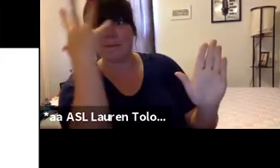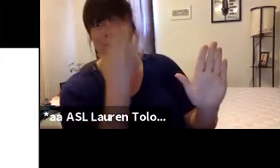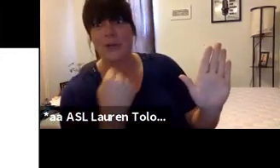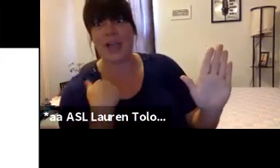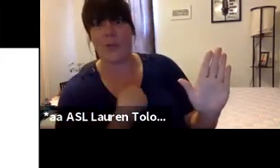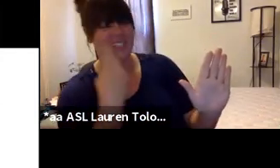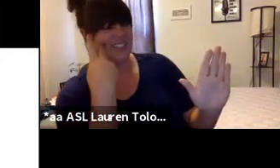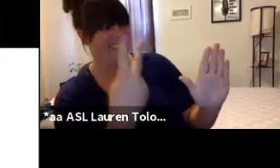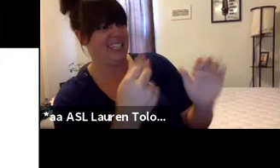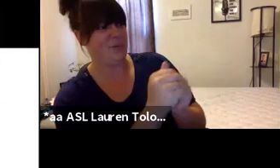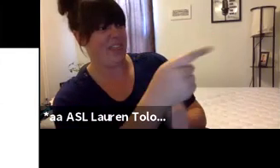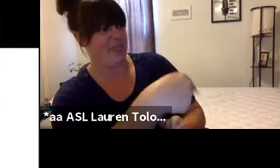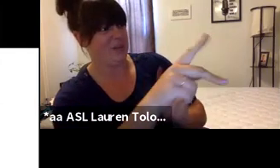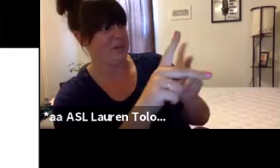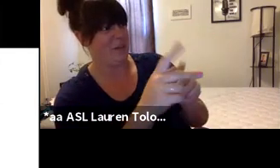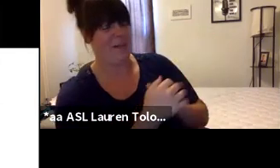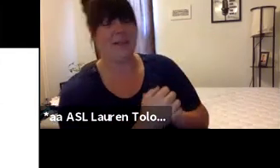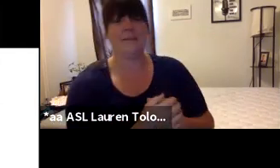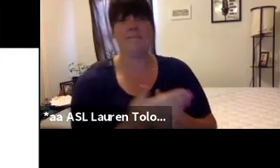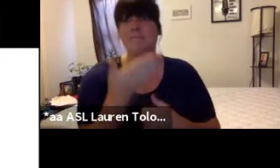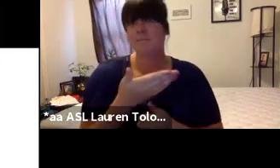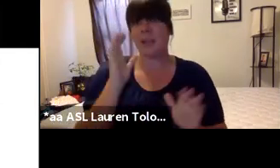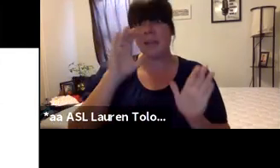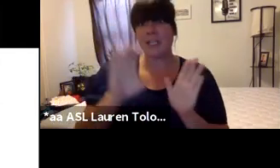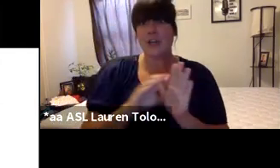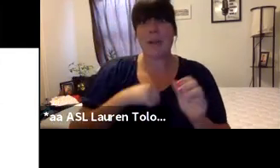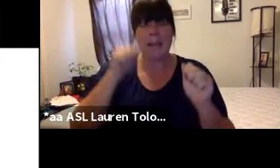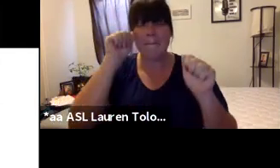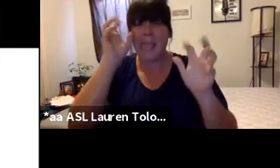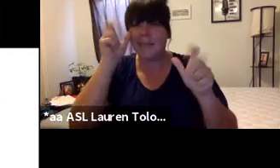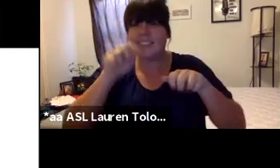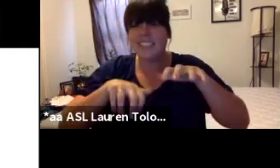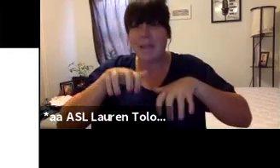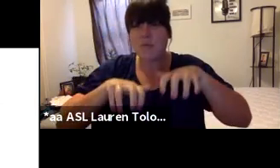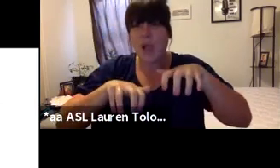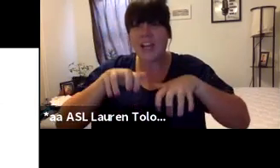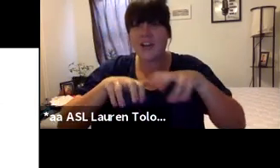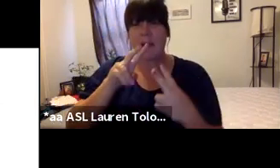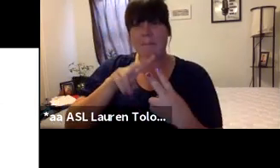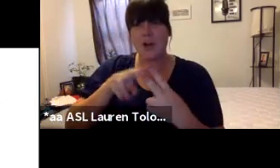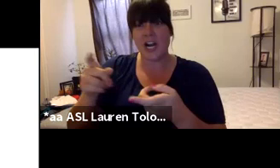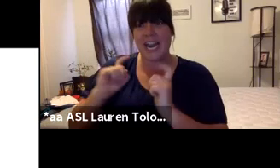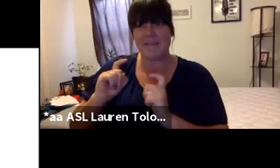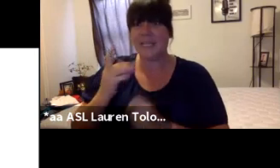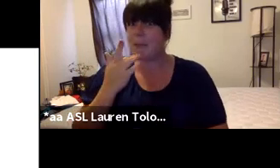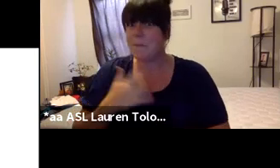them. This is a picture of my amazing typewriter that my partner gave me as a birthday